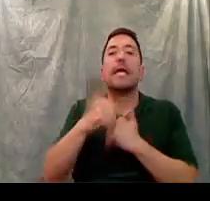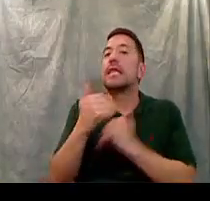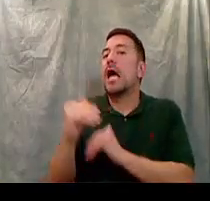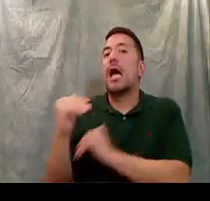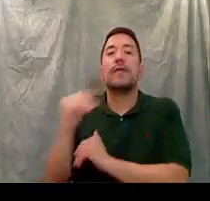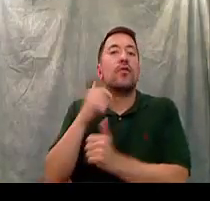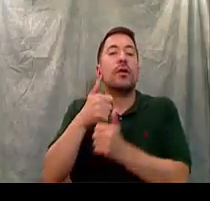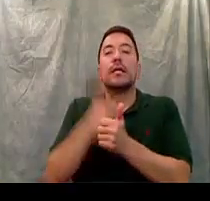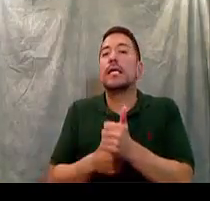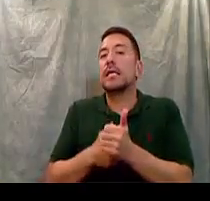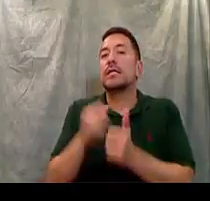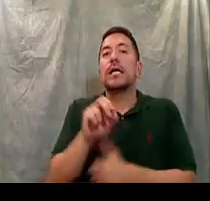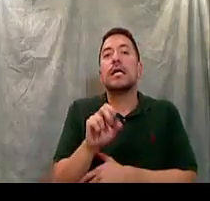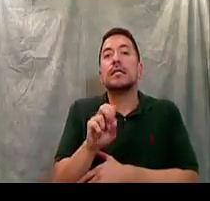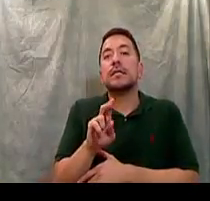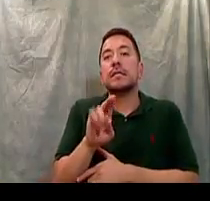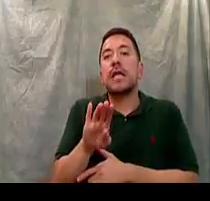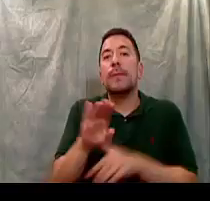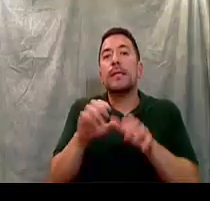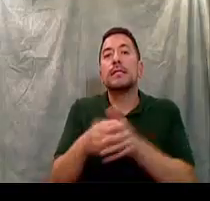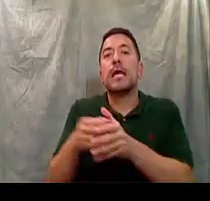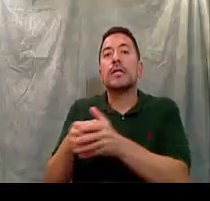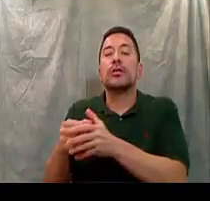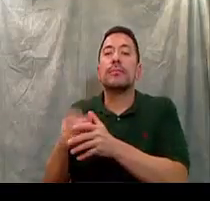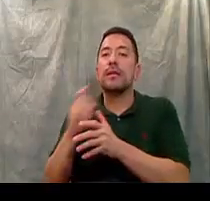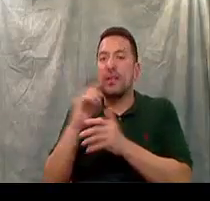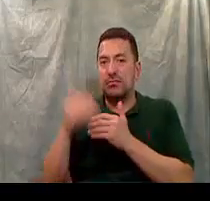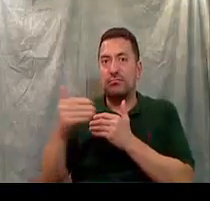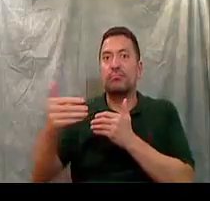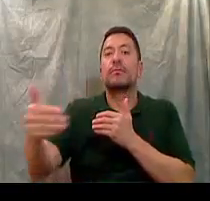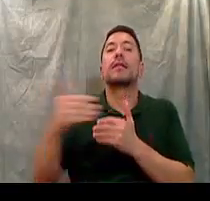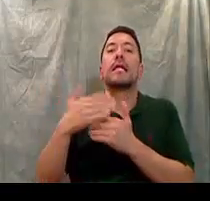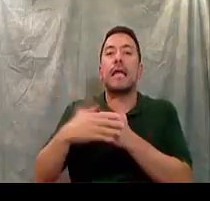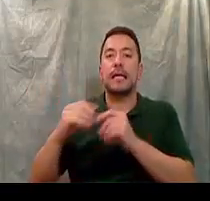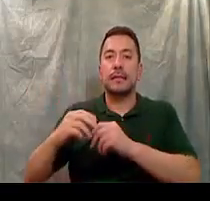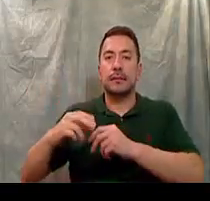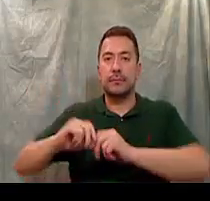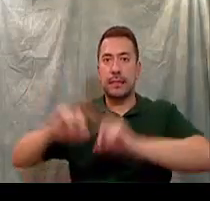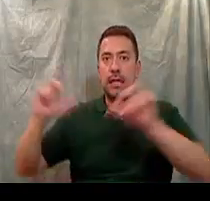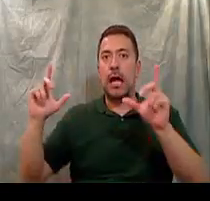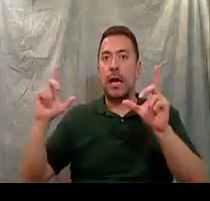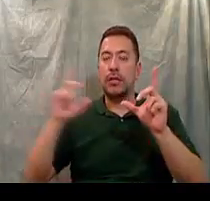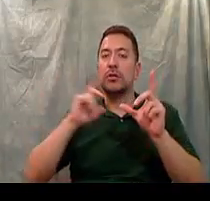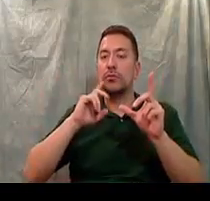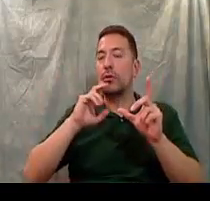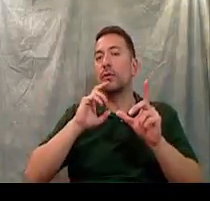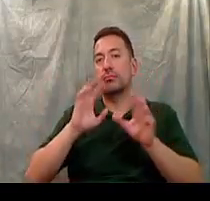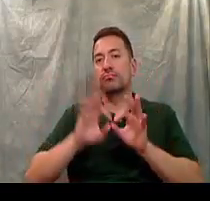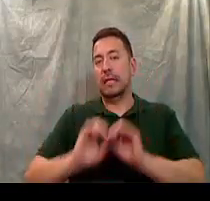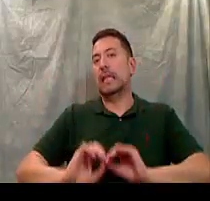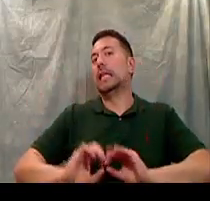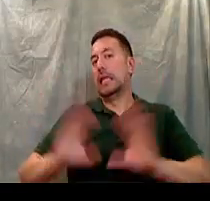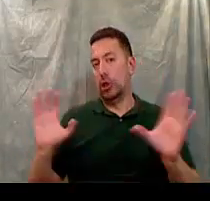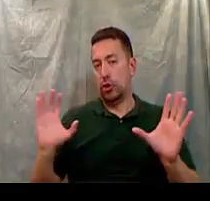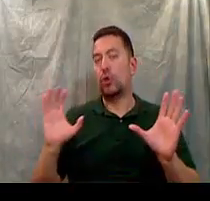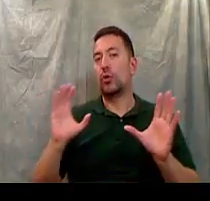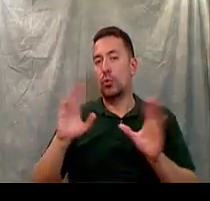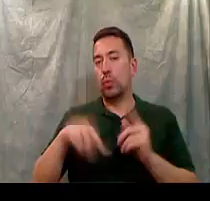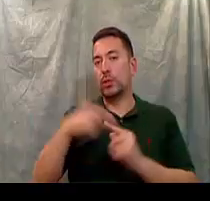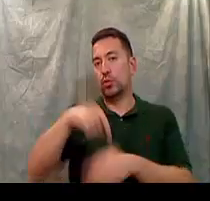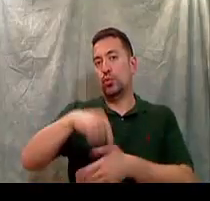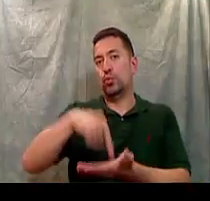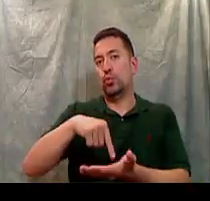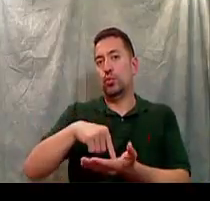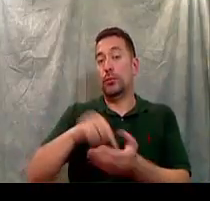think in the upcoming slides, deadlines will become very transparent and clear. You're going to be working between now and when I see you on